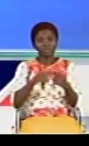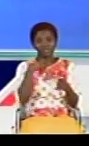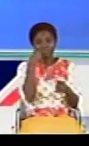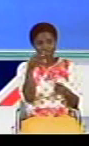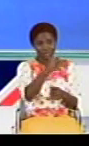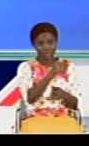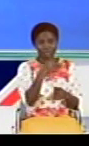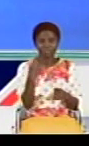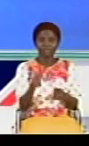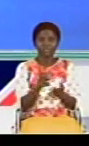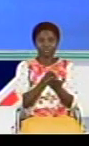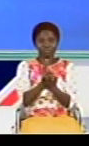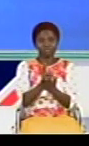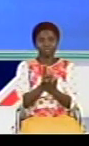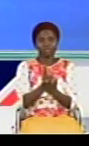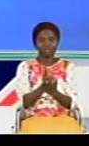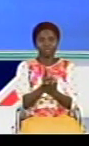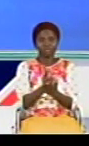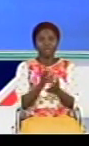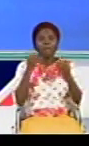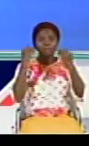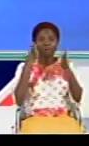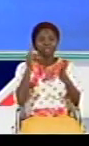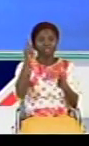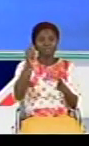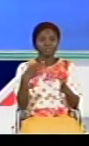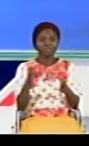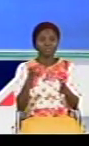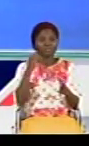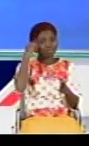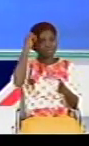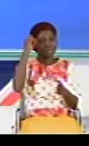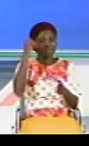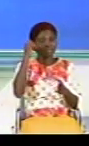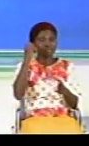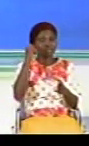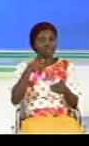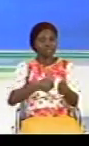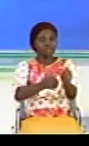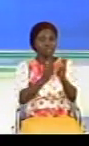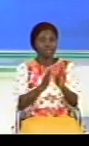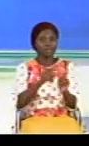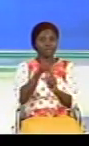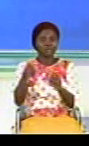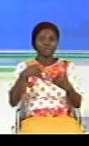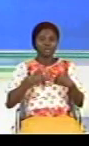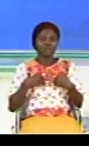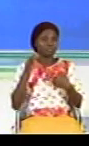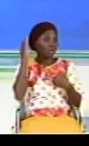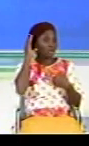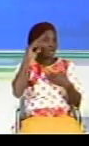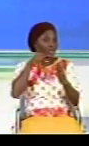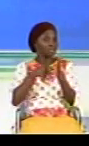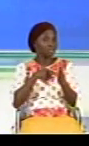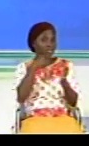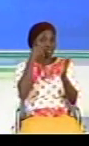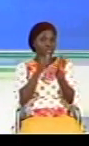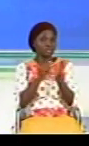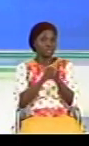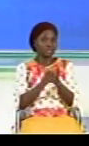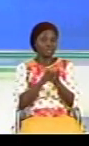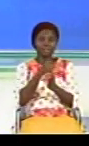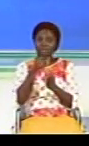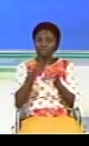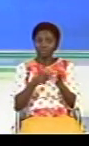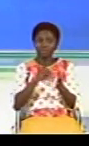his disciples when they had heard this, said, this is an